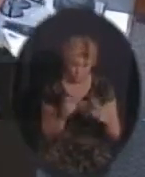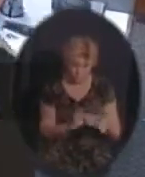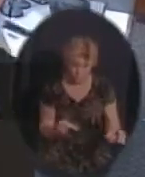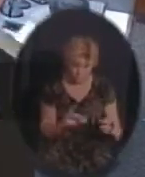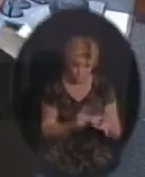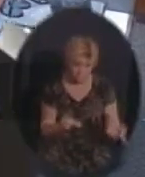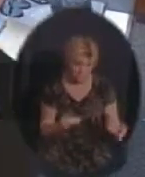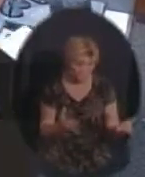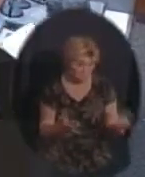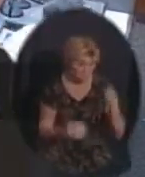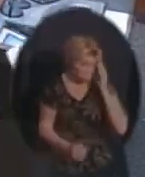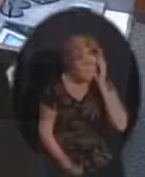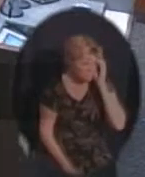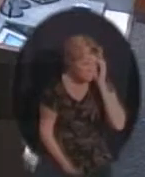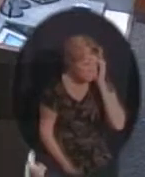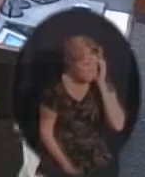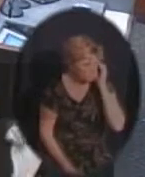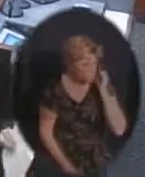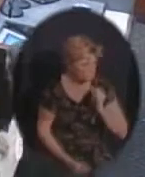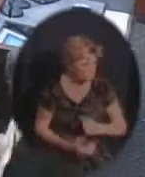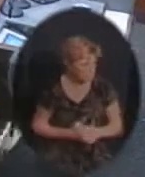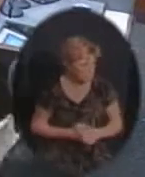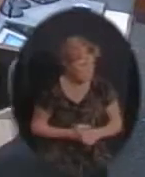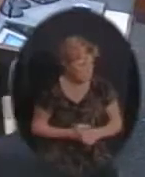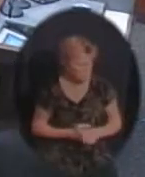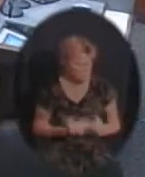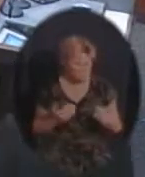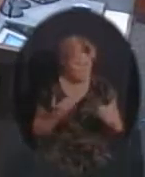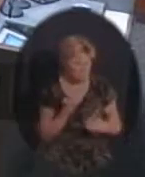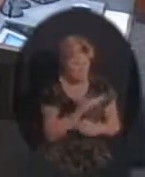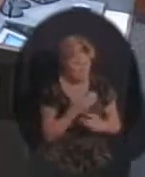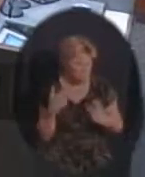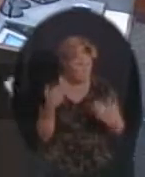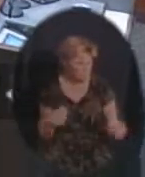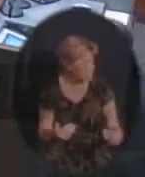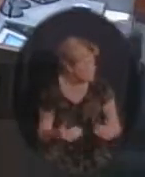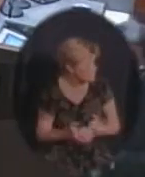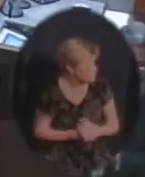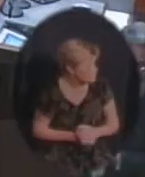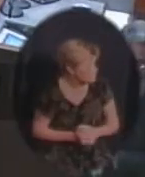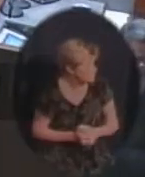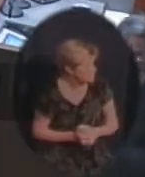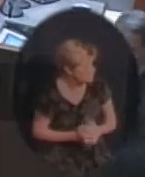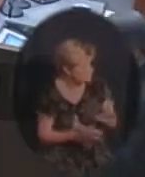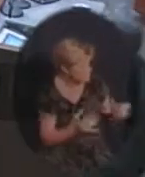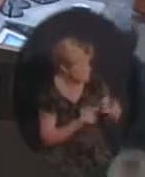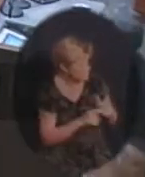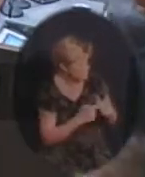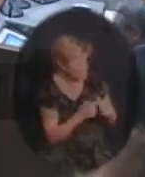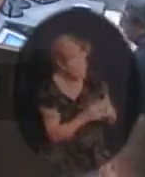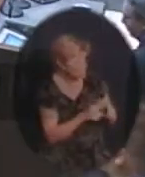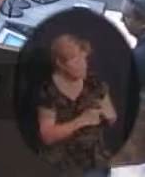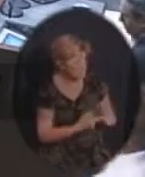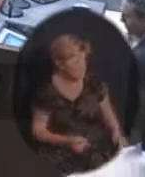work as a lead off. He's there, so let's move forward with it. So thank you. I appreciate that, thank you.